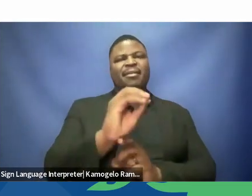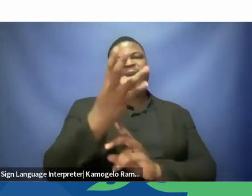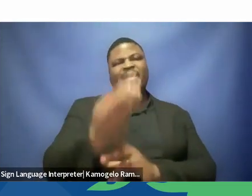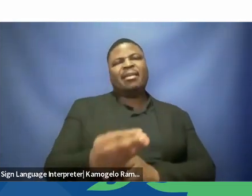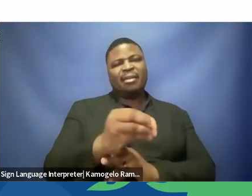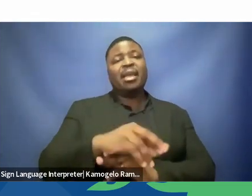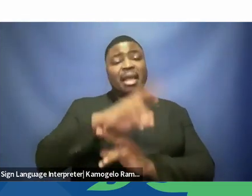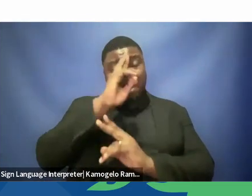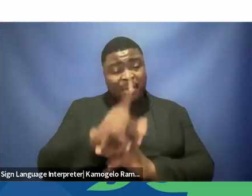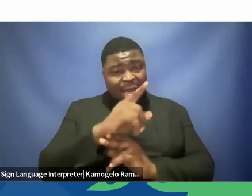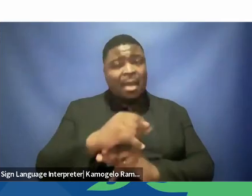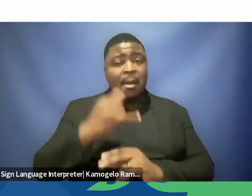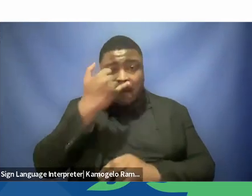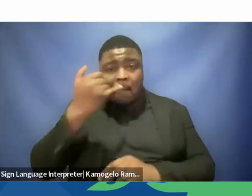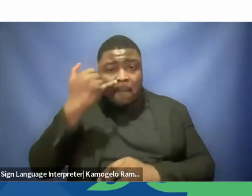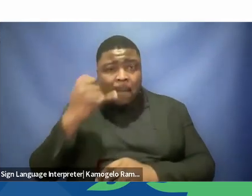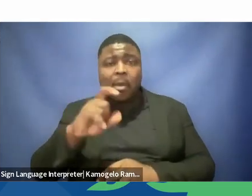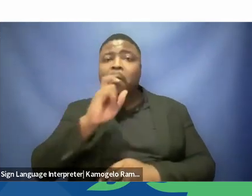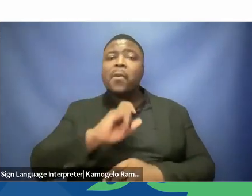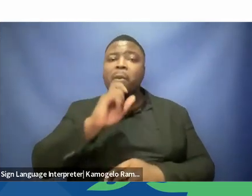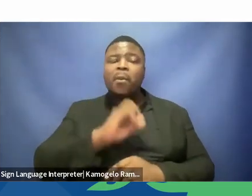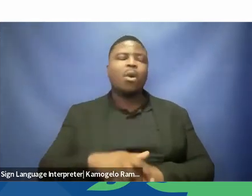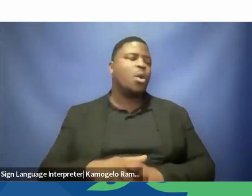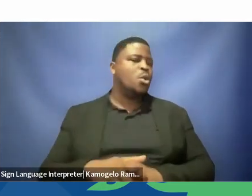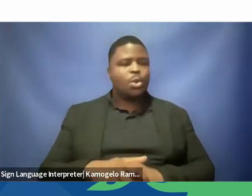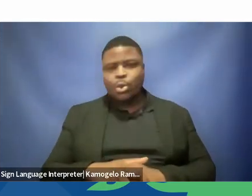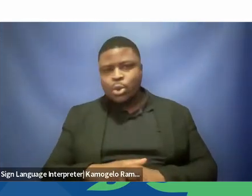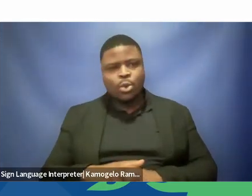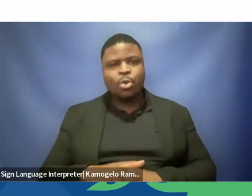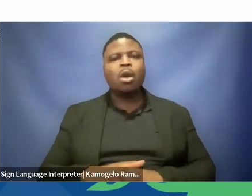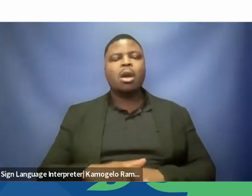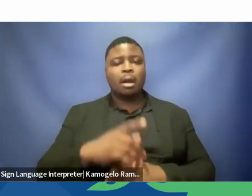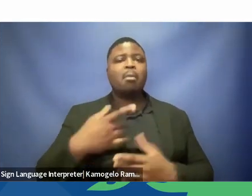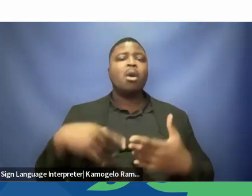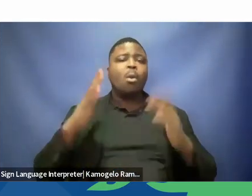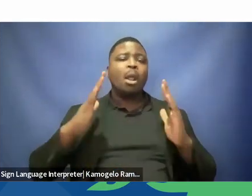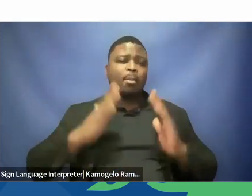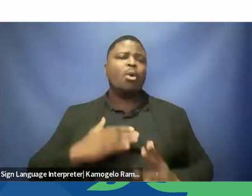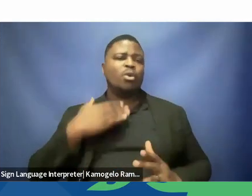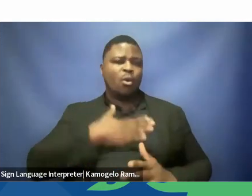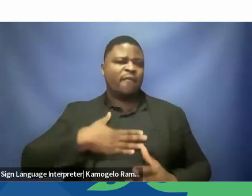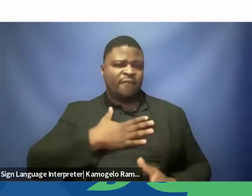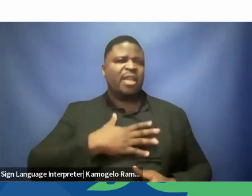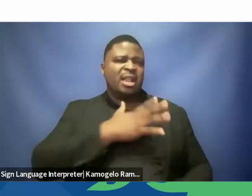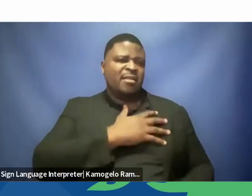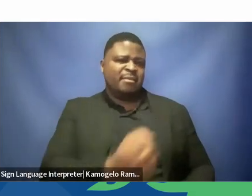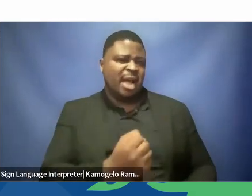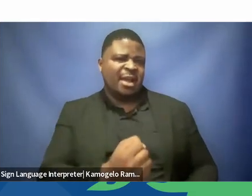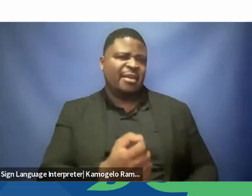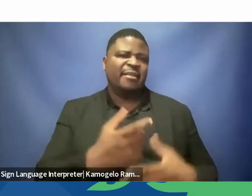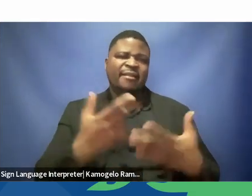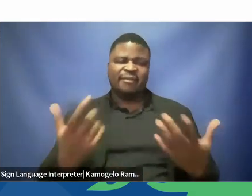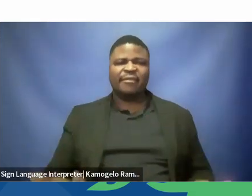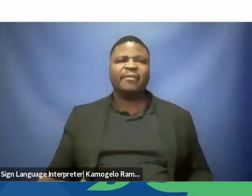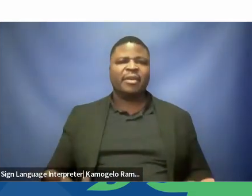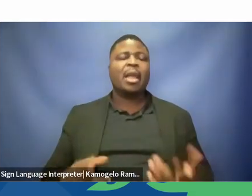use crystal meth, you get this feeling of disinhibition, which means you become more brave and you probably will do things that you would not do when you were otherwise